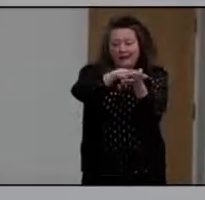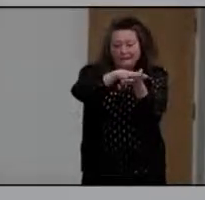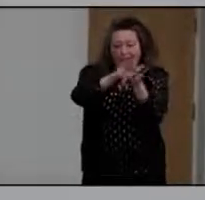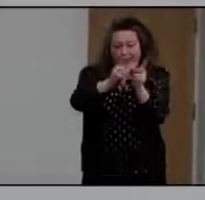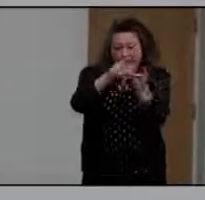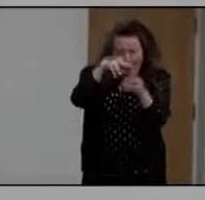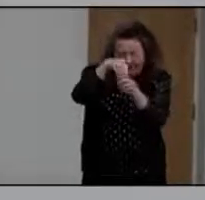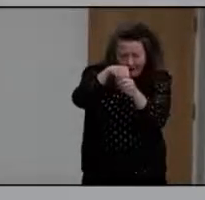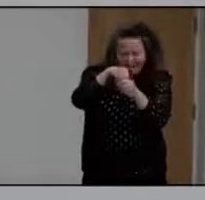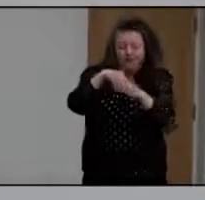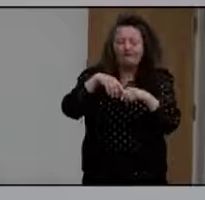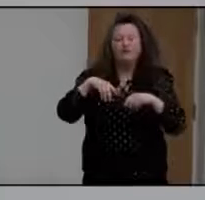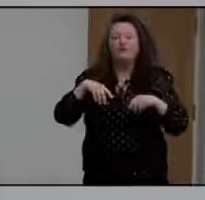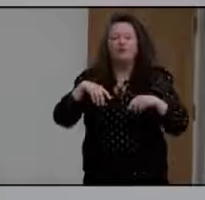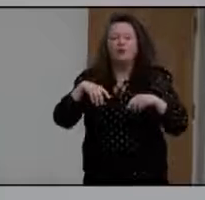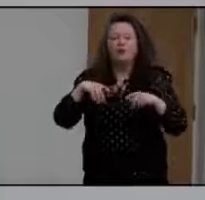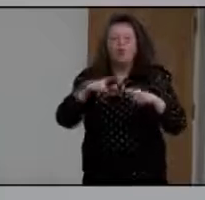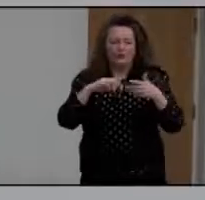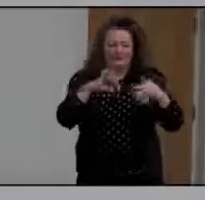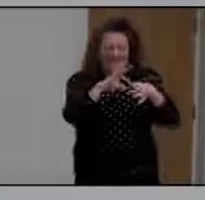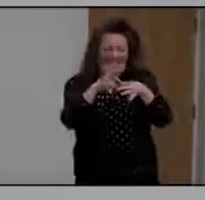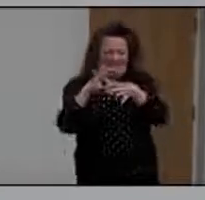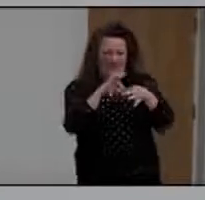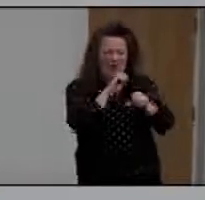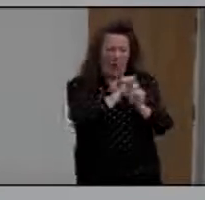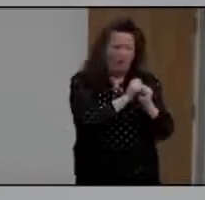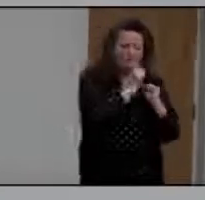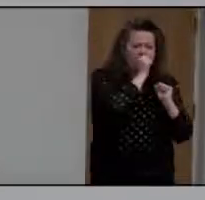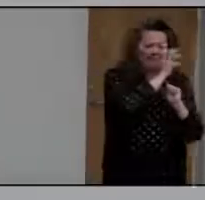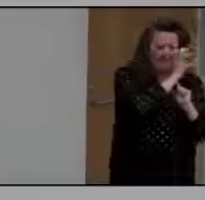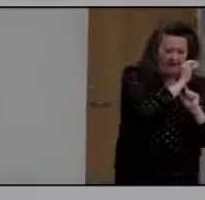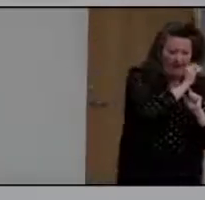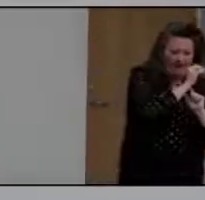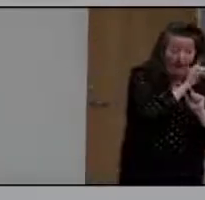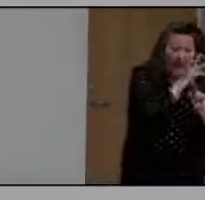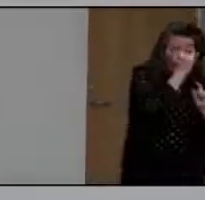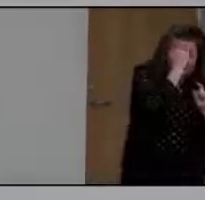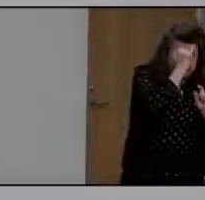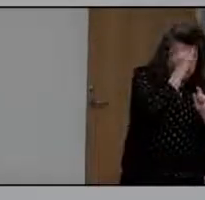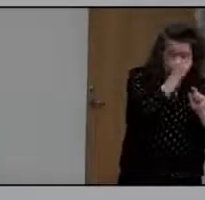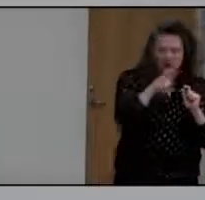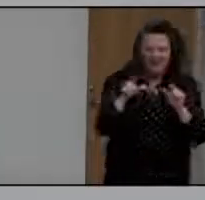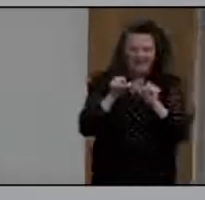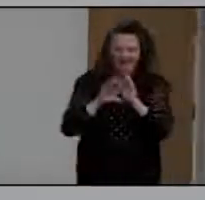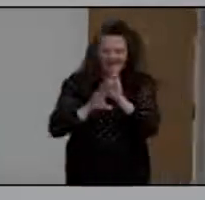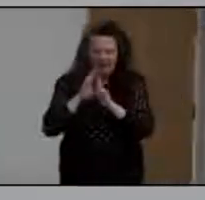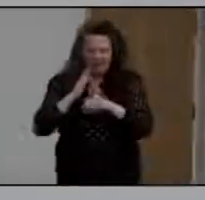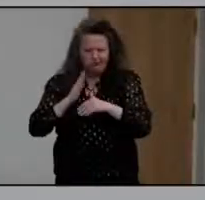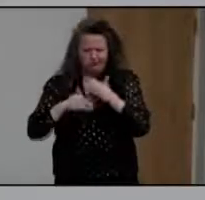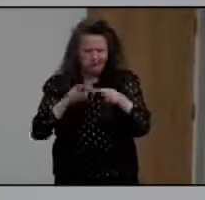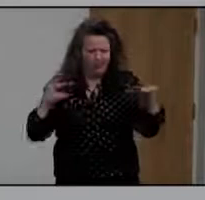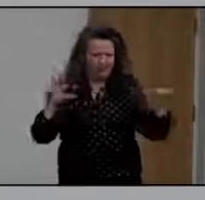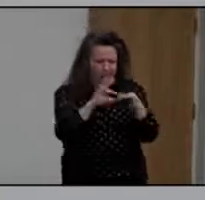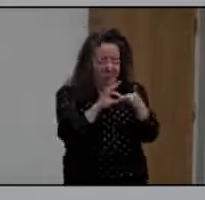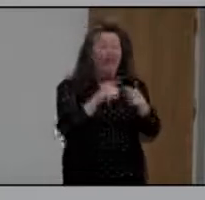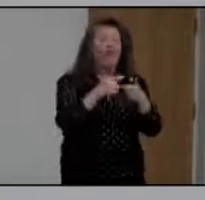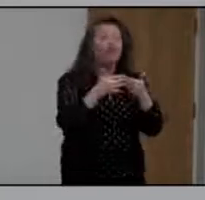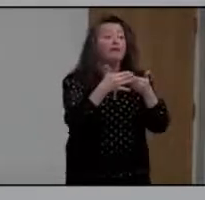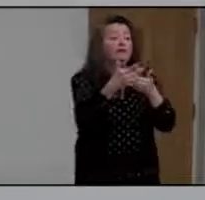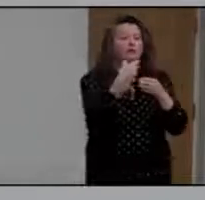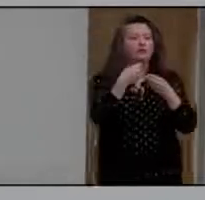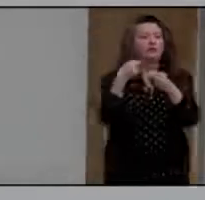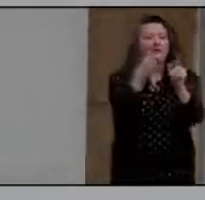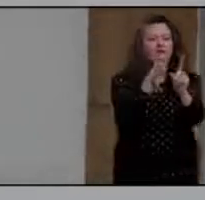and bring the best of practice, the best ideas, to actually deploy them in the context of something that will be useful for